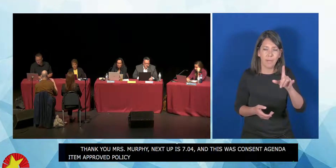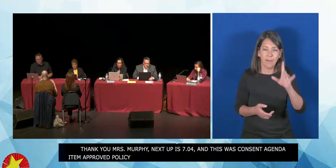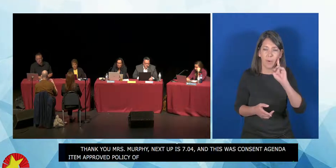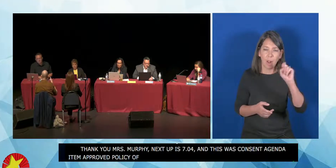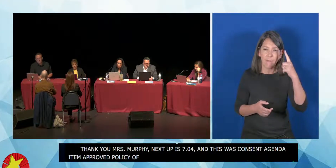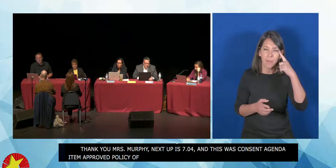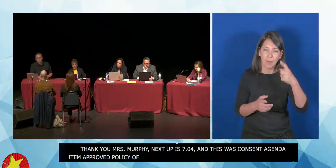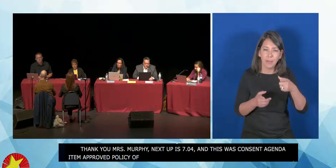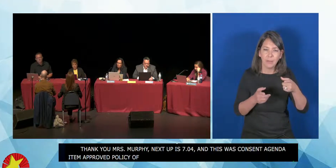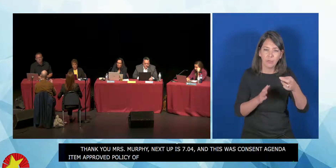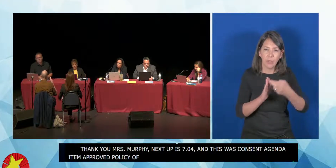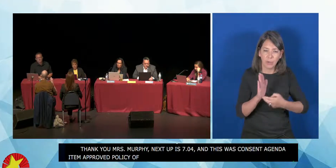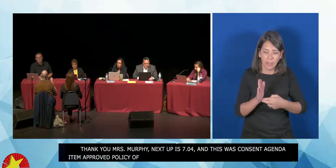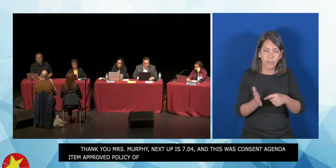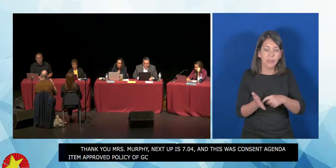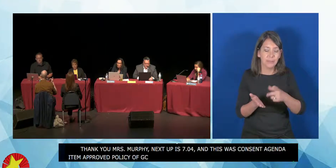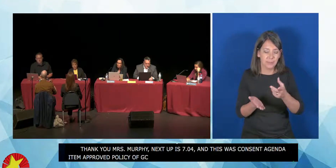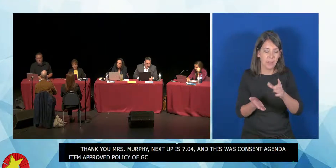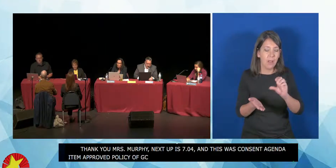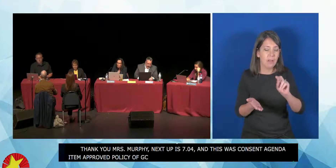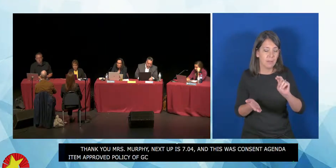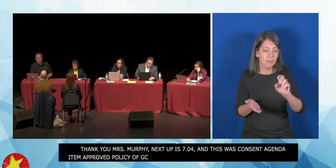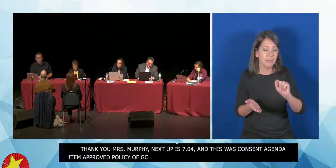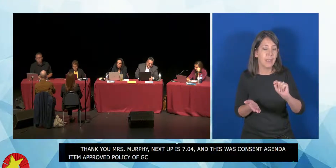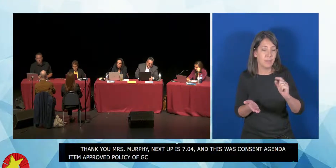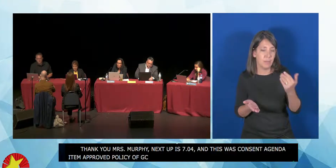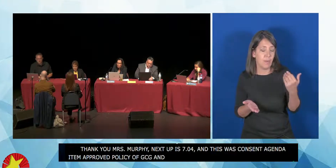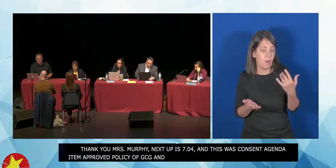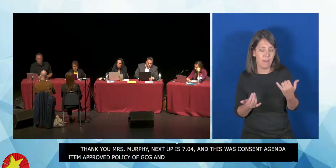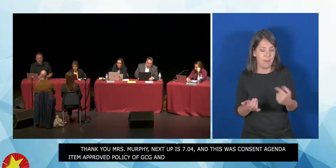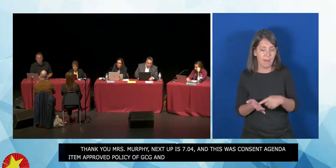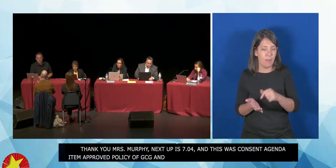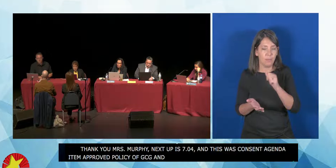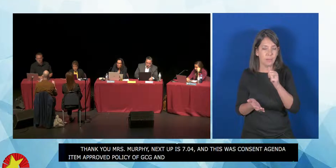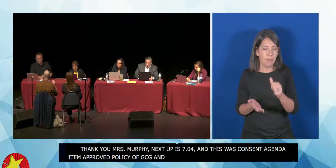was on the consent agenda item, and now it is not.